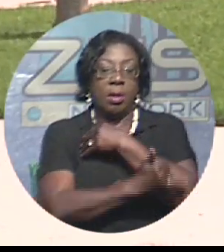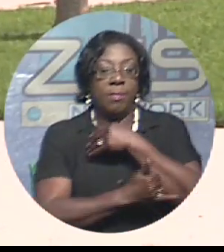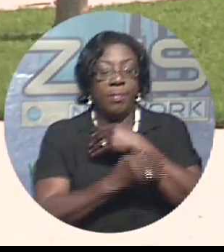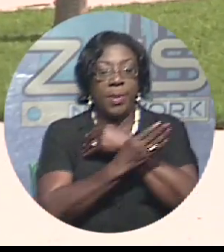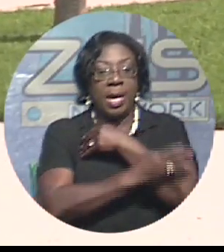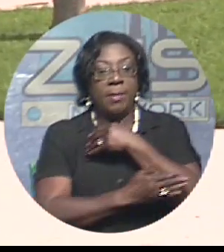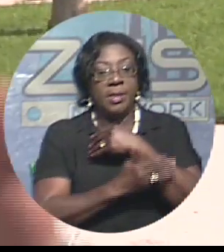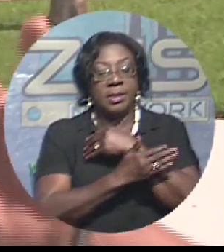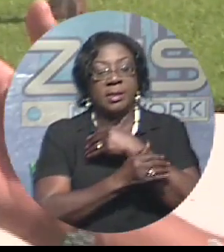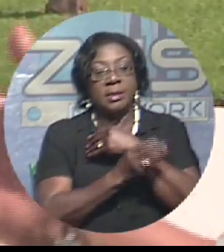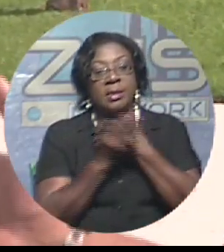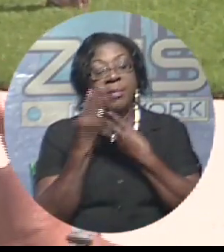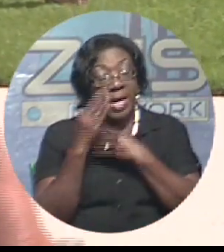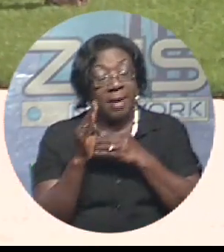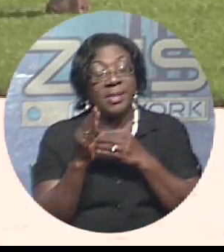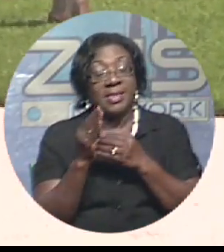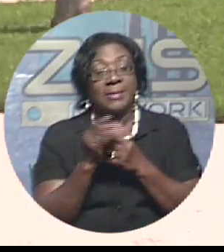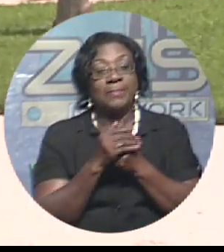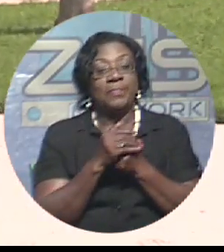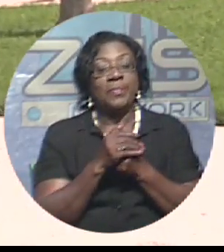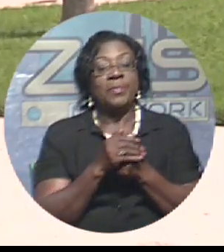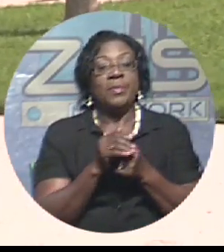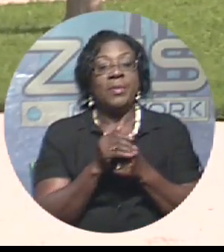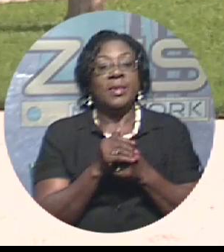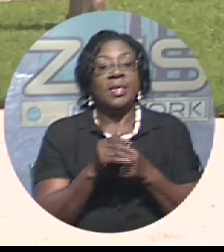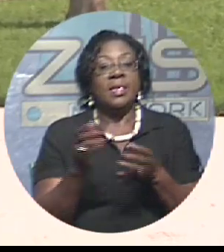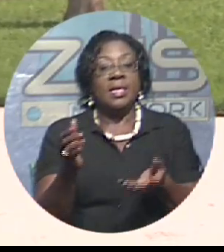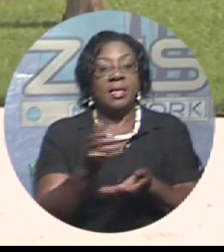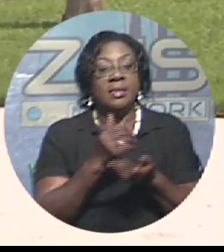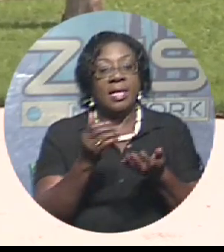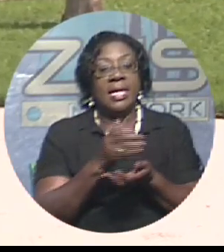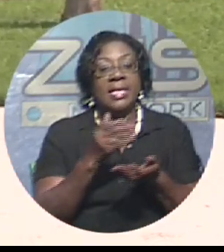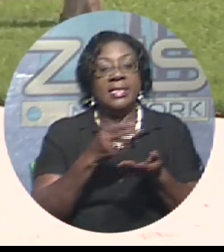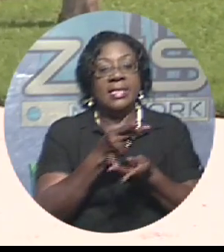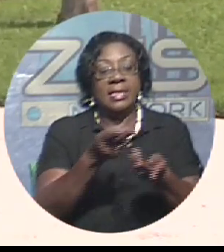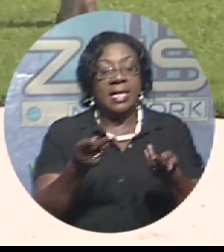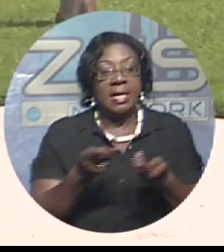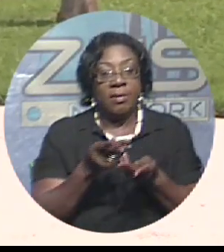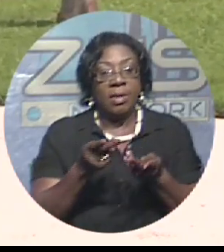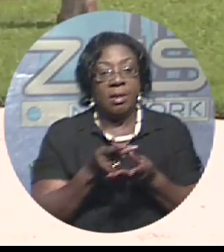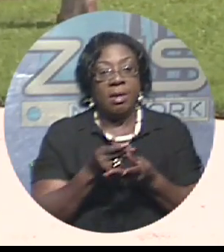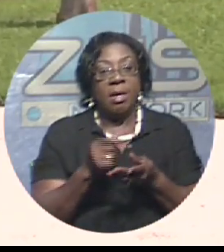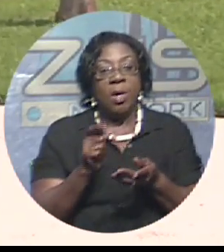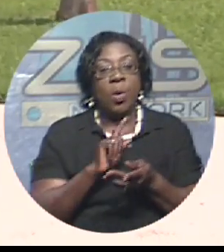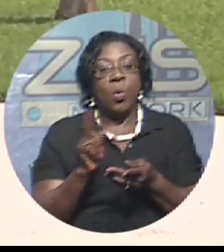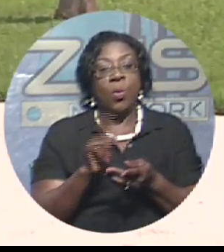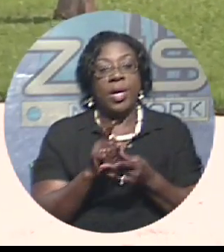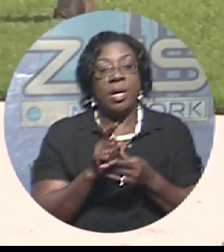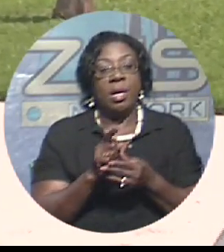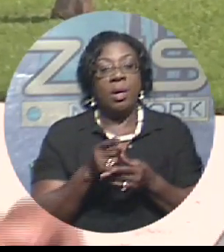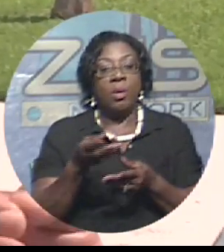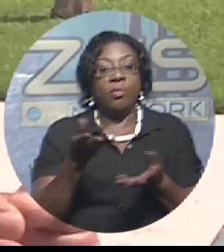is that the Beach Race office is going to be a collection site for specific items, water,